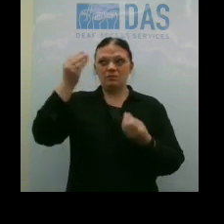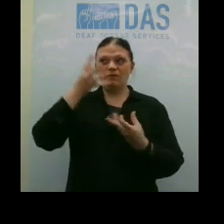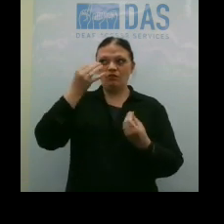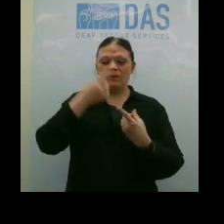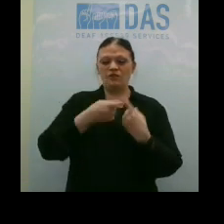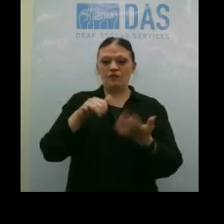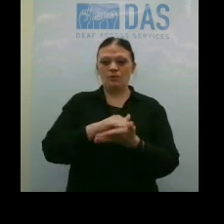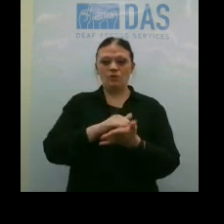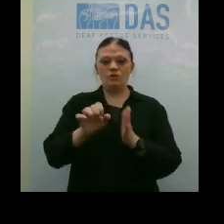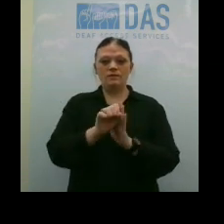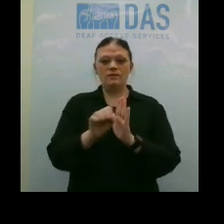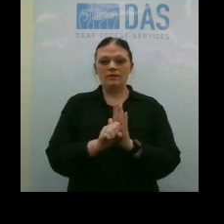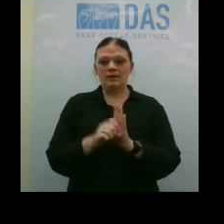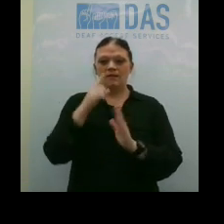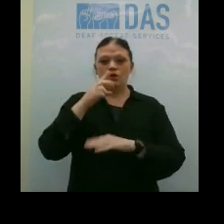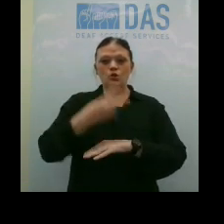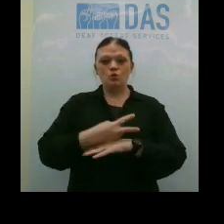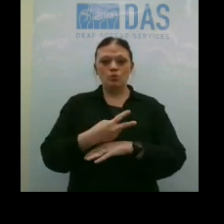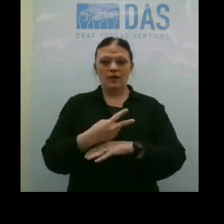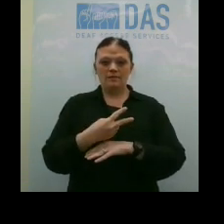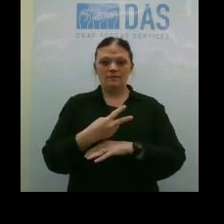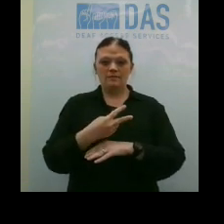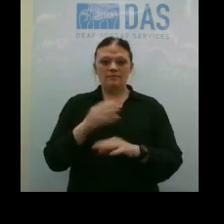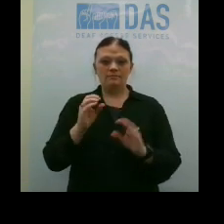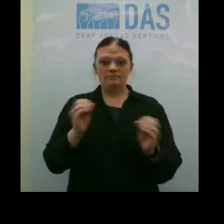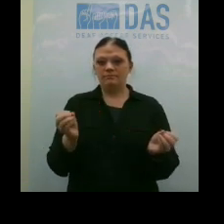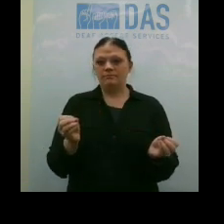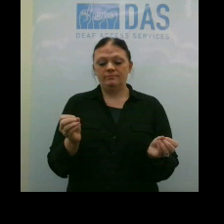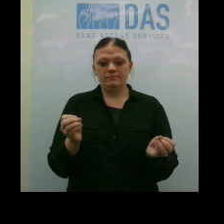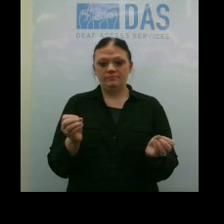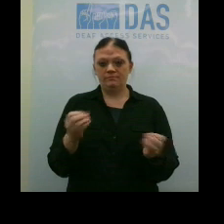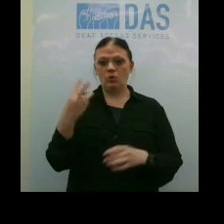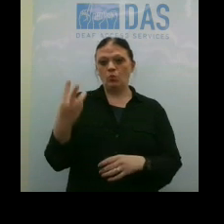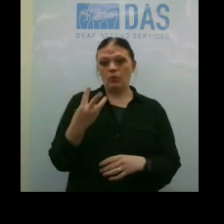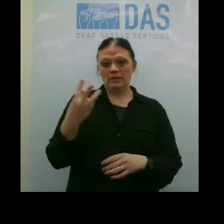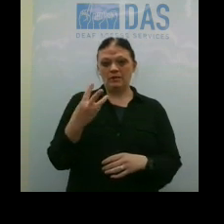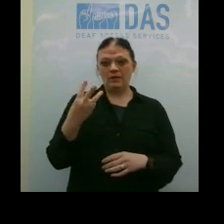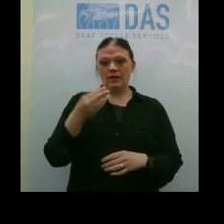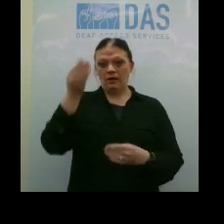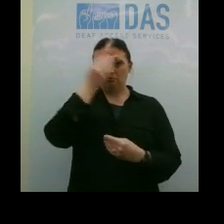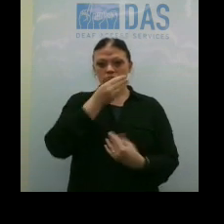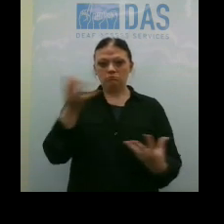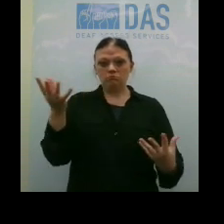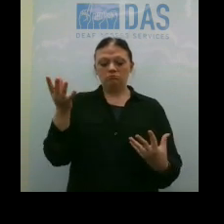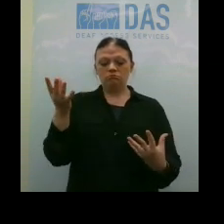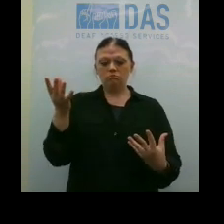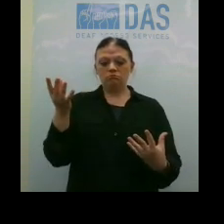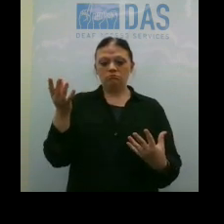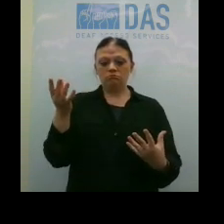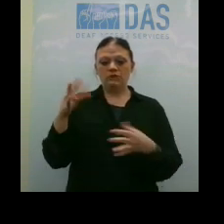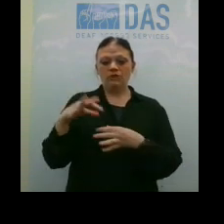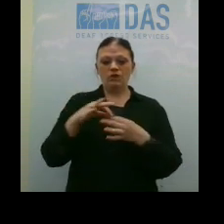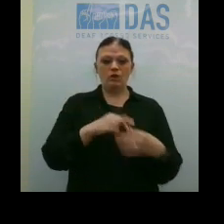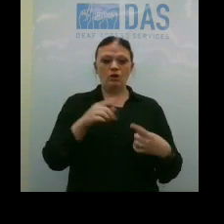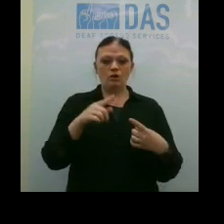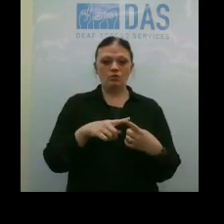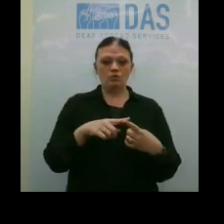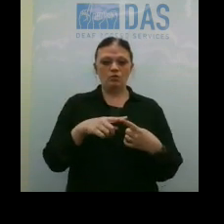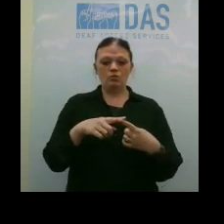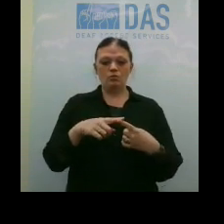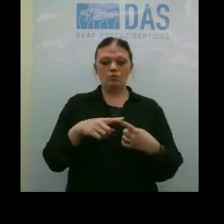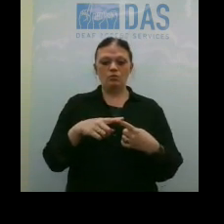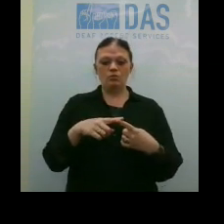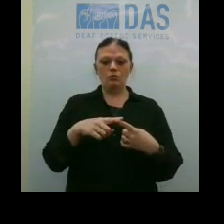State for the last 2 days' worth of data. So on Wednesday, I presented you the data that was in regards to the day